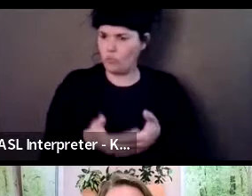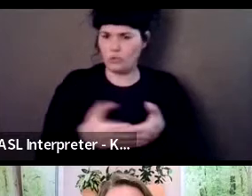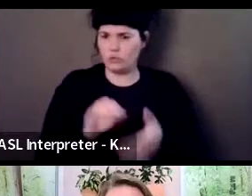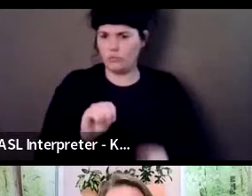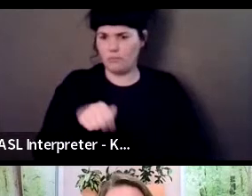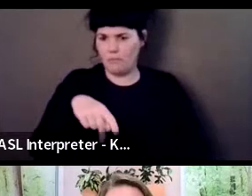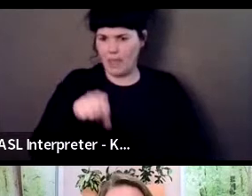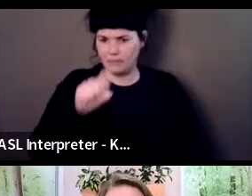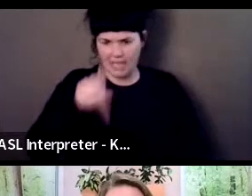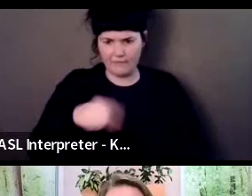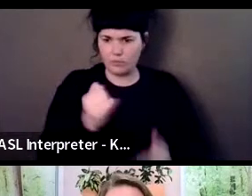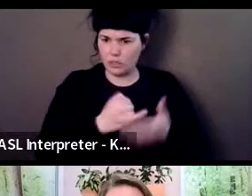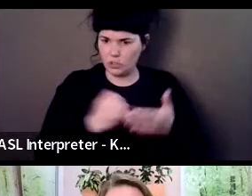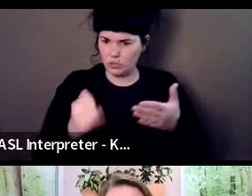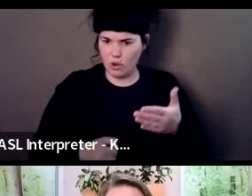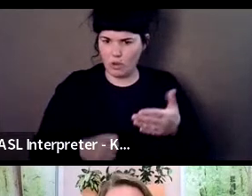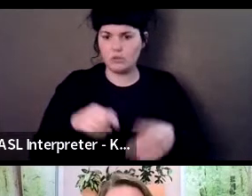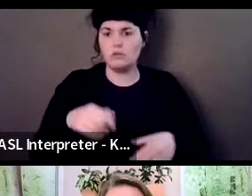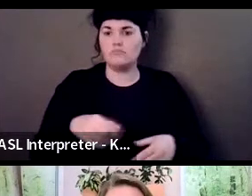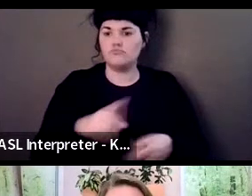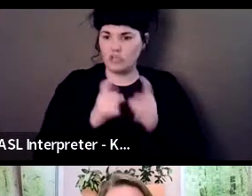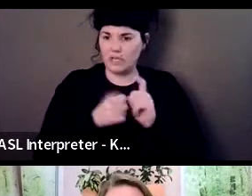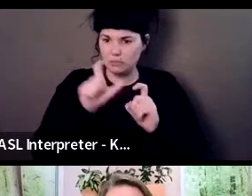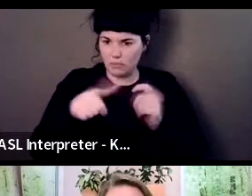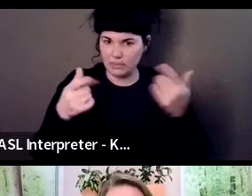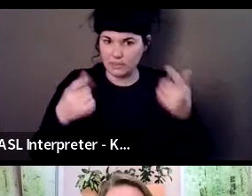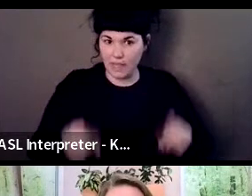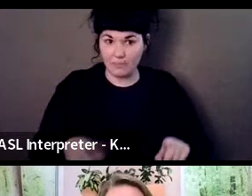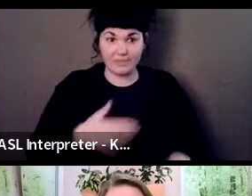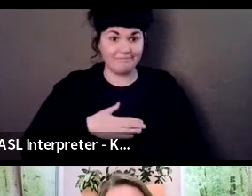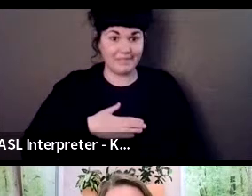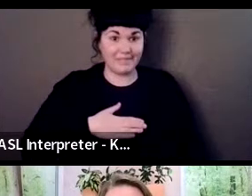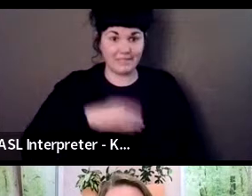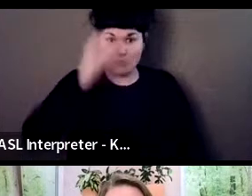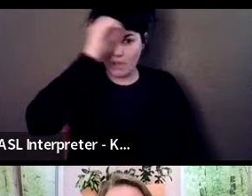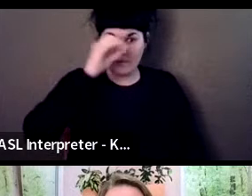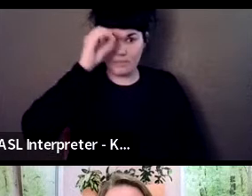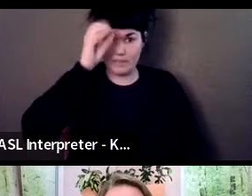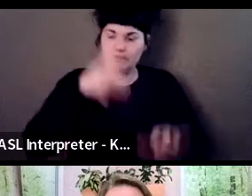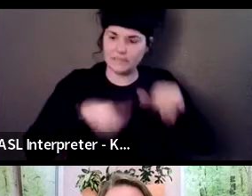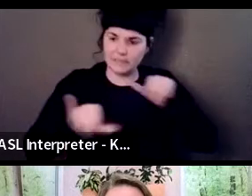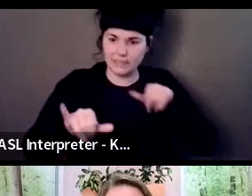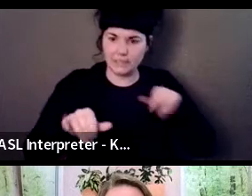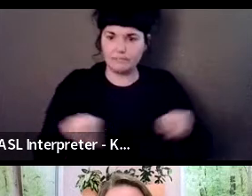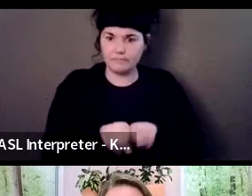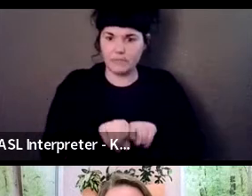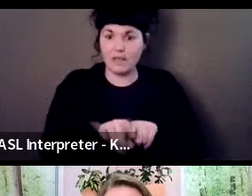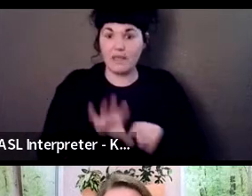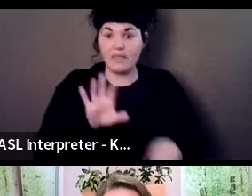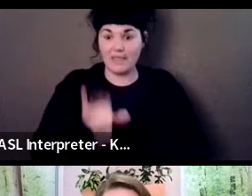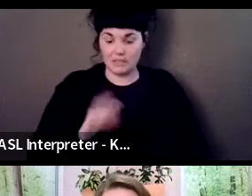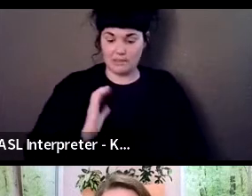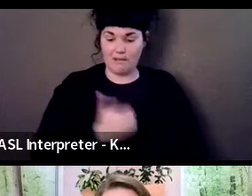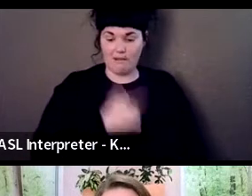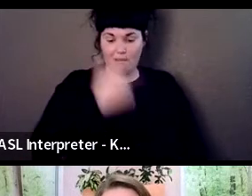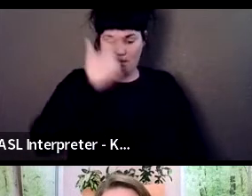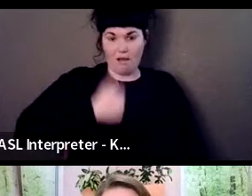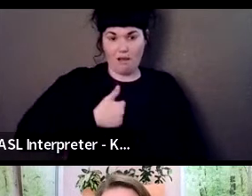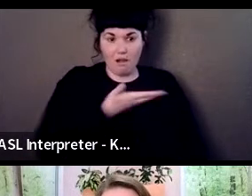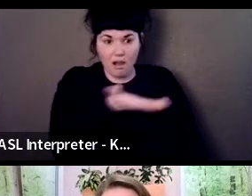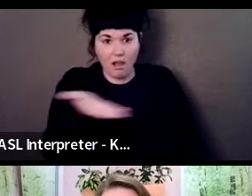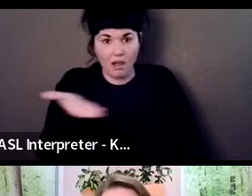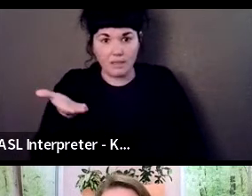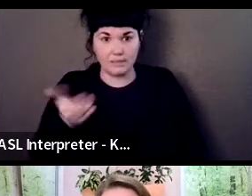made, it's my opinion and still is that that would be up to us, the commission that made